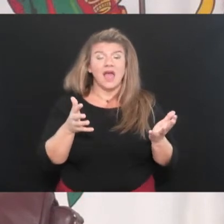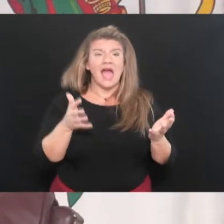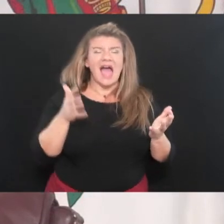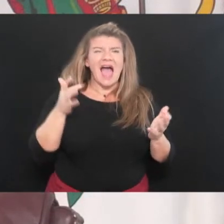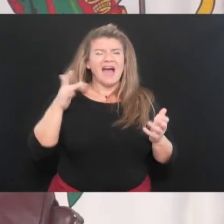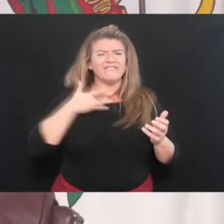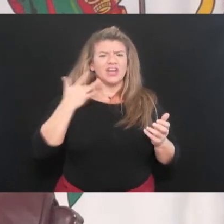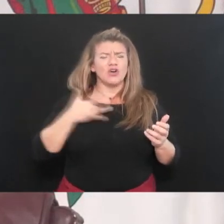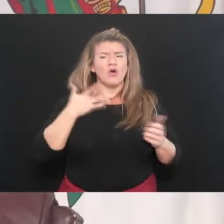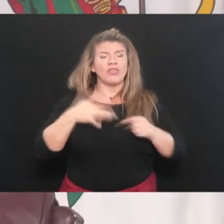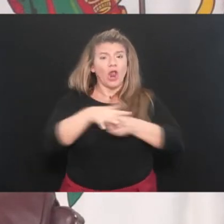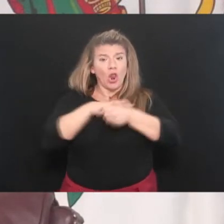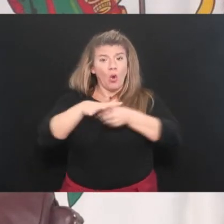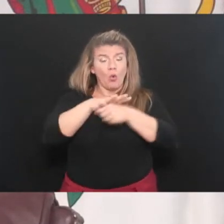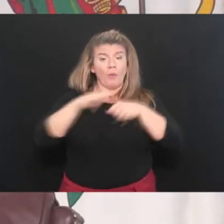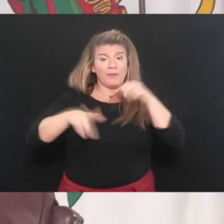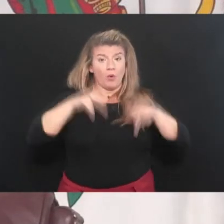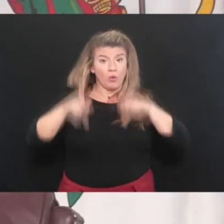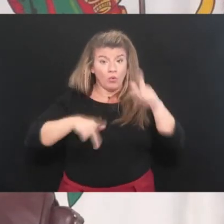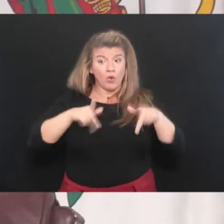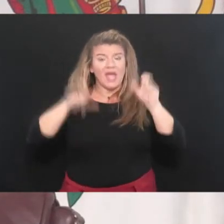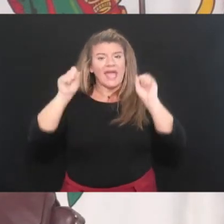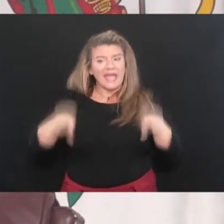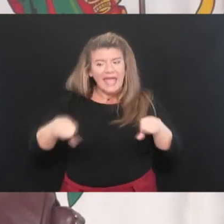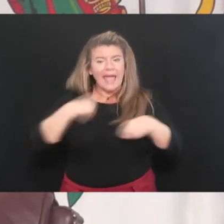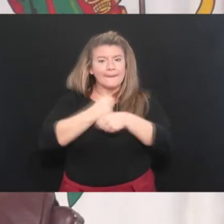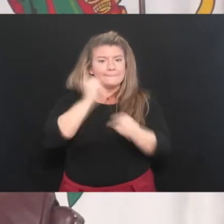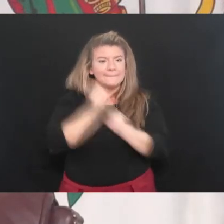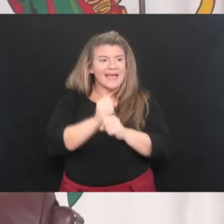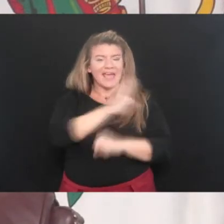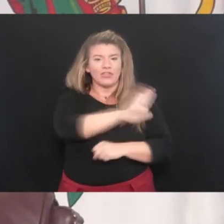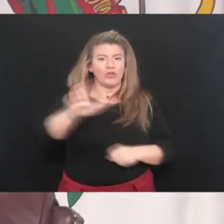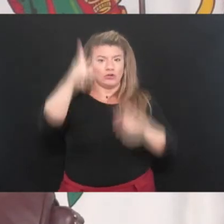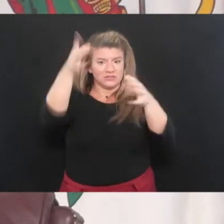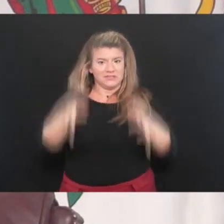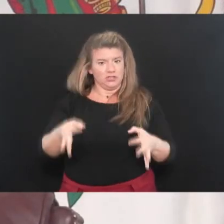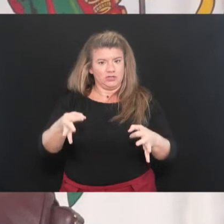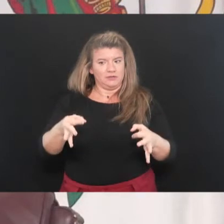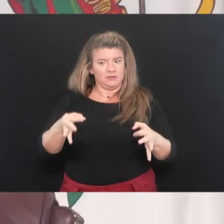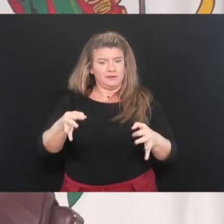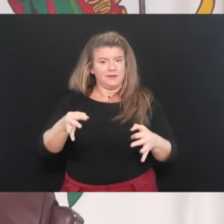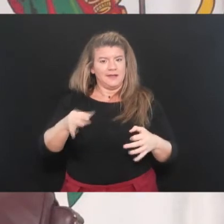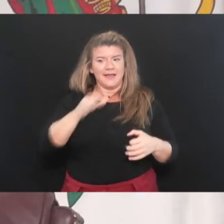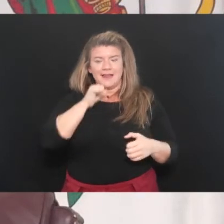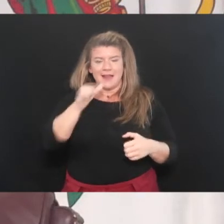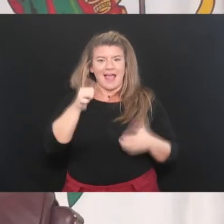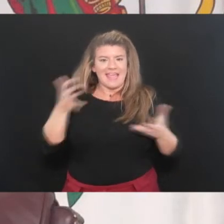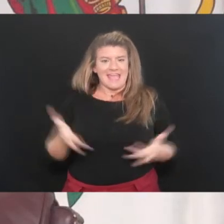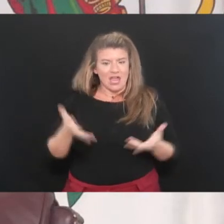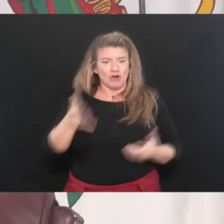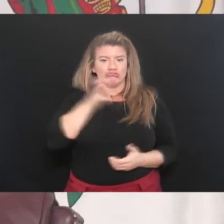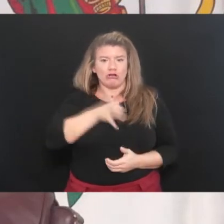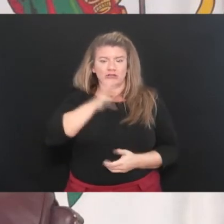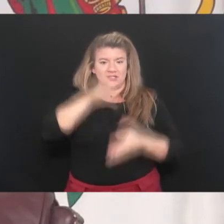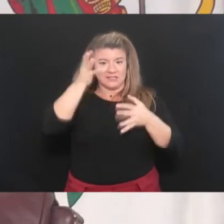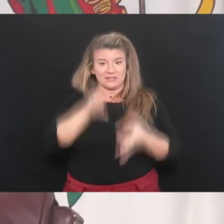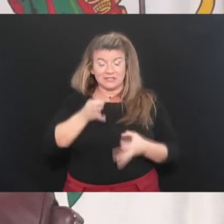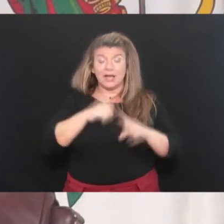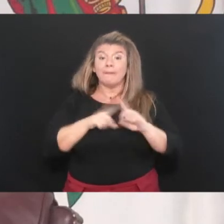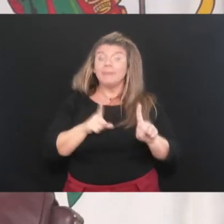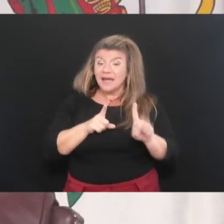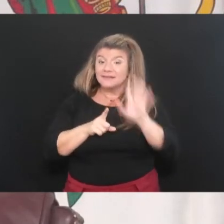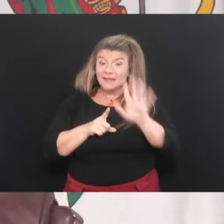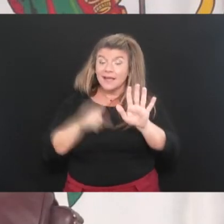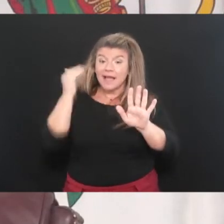think that the local people can make a better decision on this than we can in Charleston. But I also know